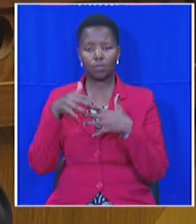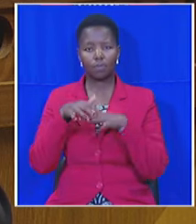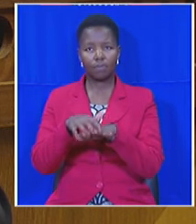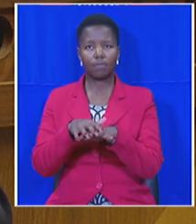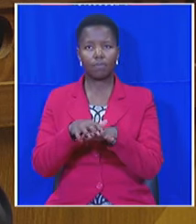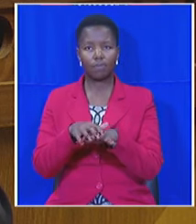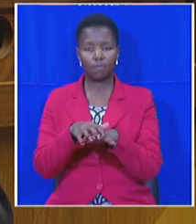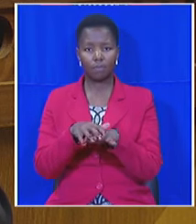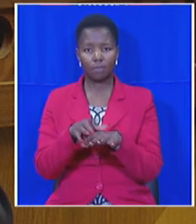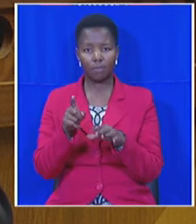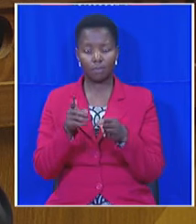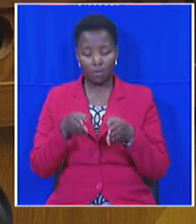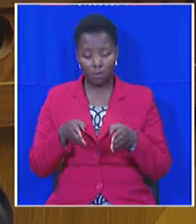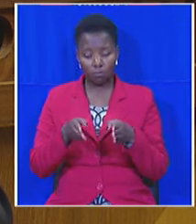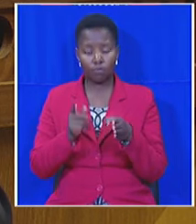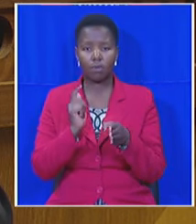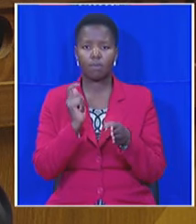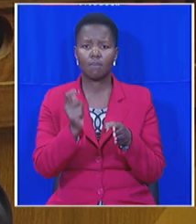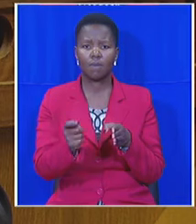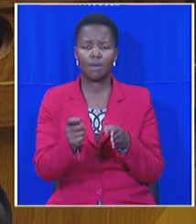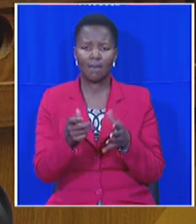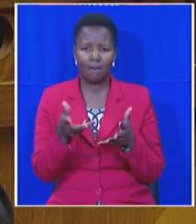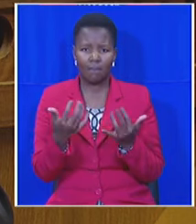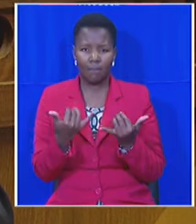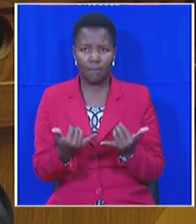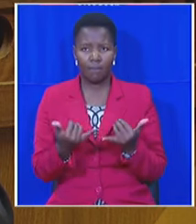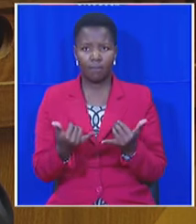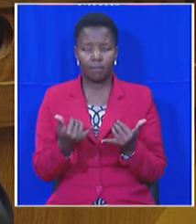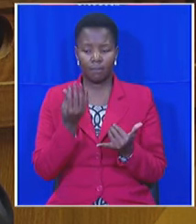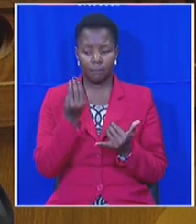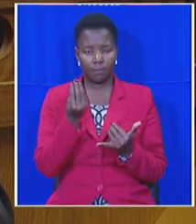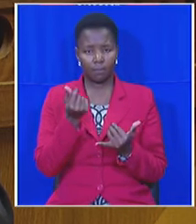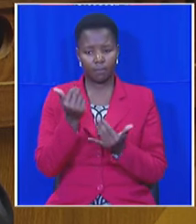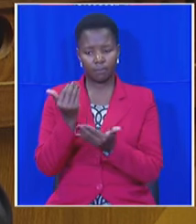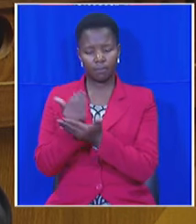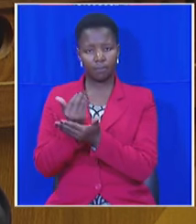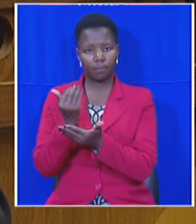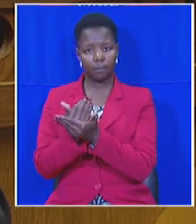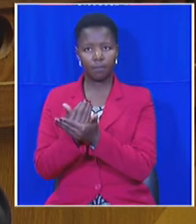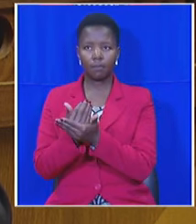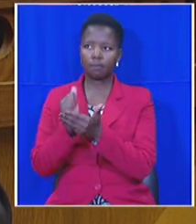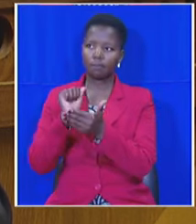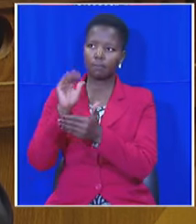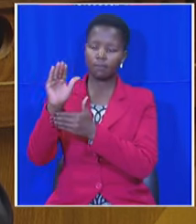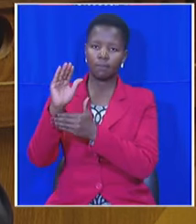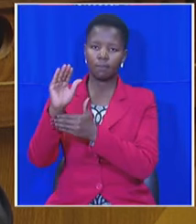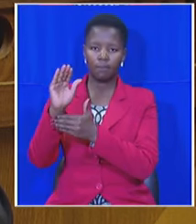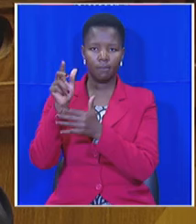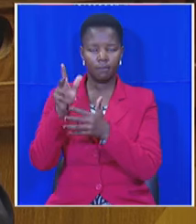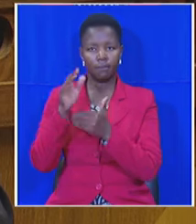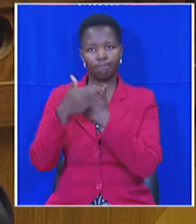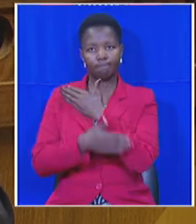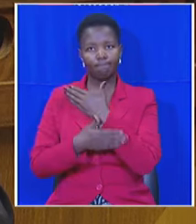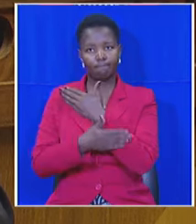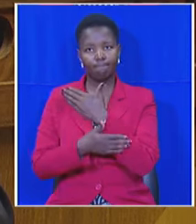are paid for other means. E-toll money collected are sent overseas. The IP feels